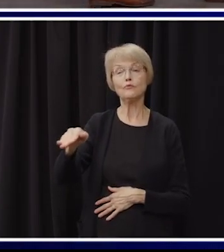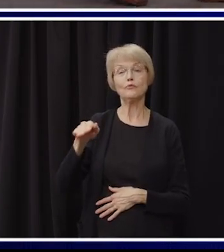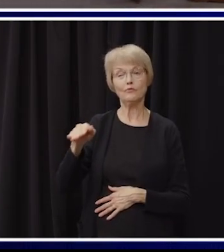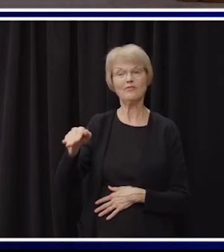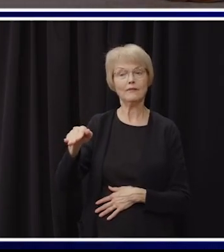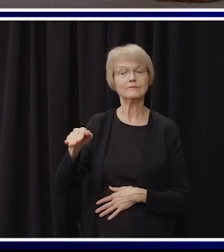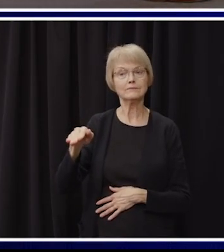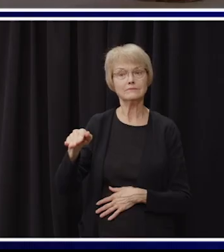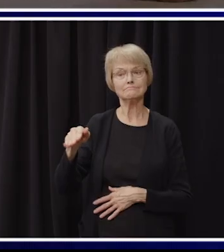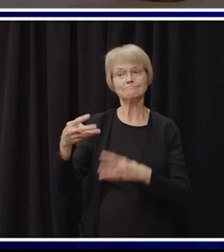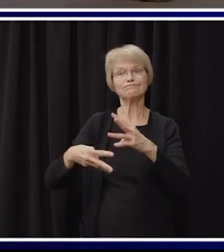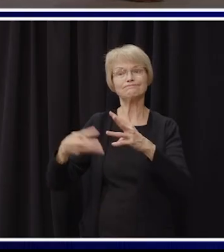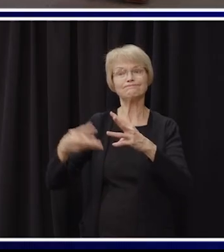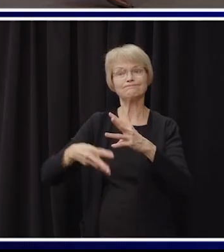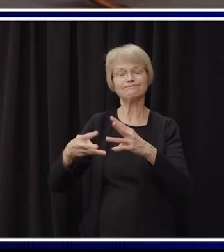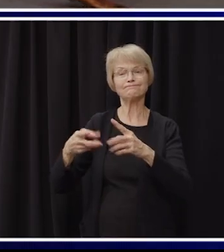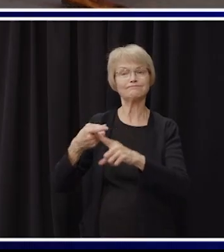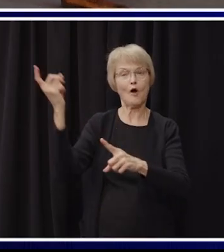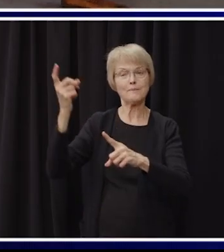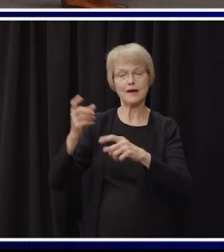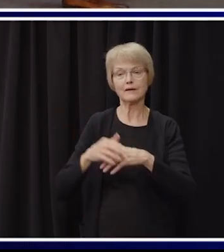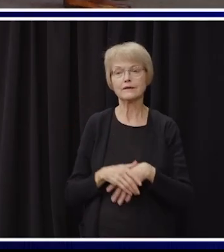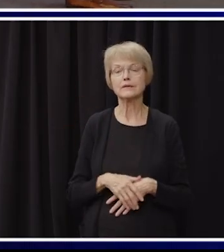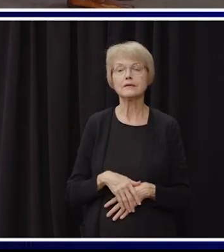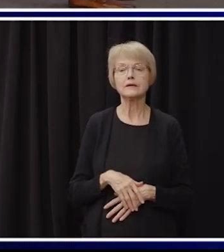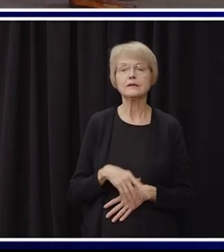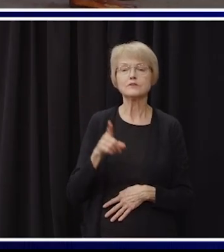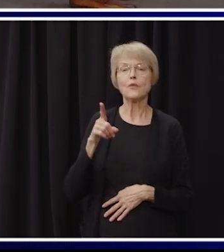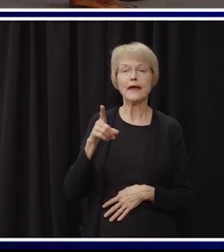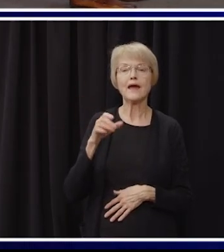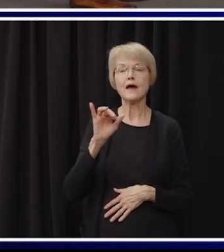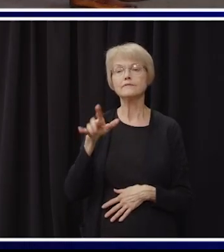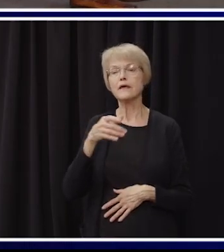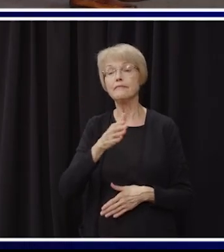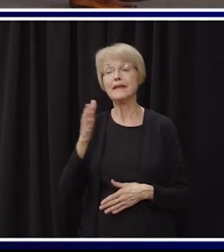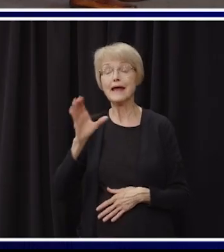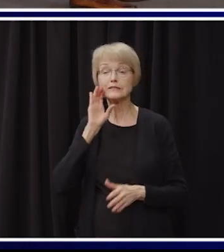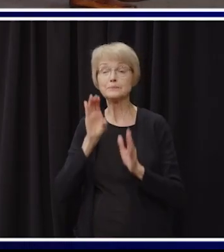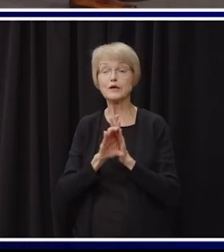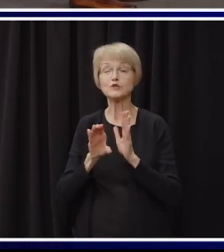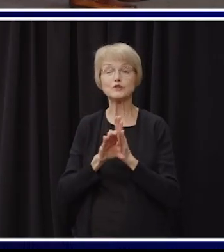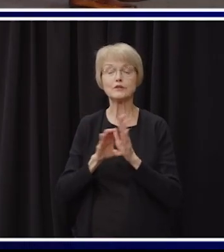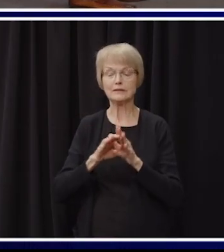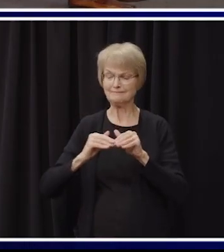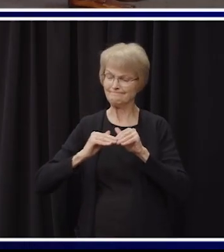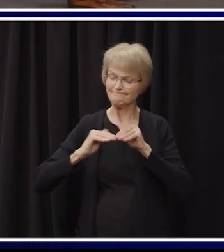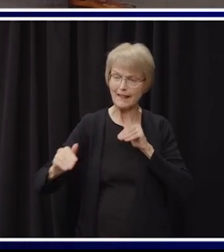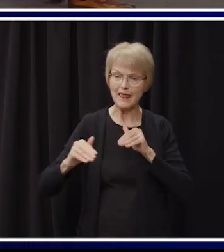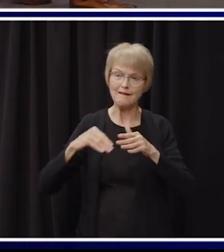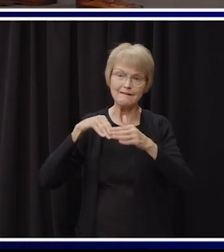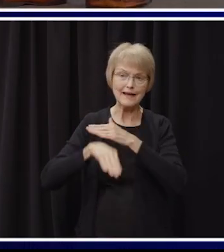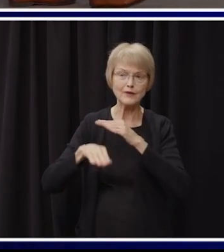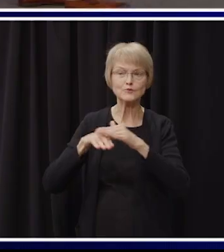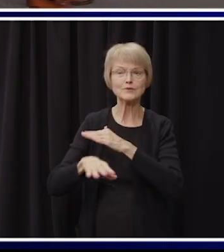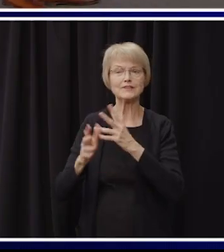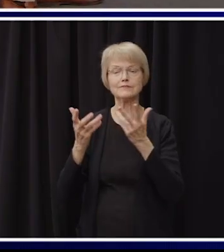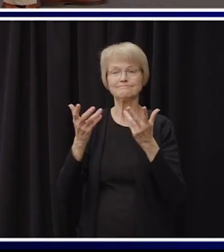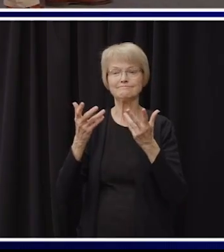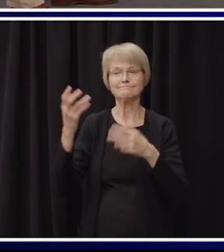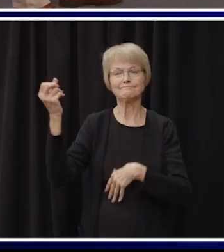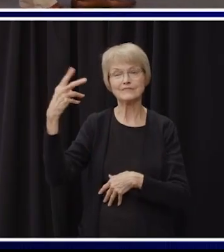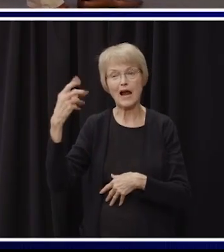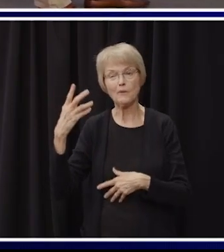Picture just to the right of that is a zero-entry shower. Don't judge us on the windows that go all the way to the floor. That was